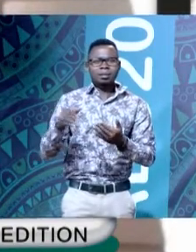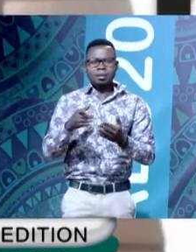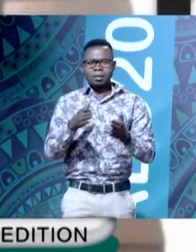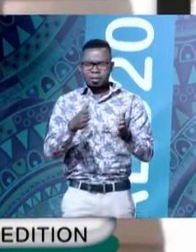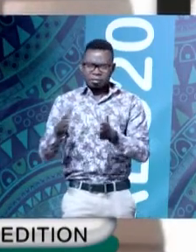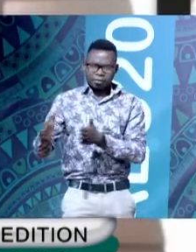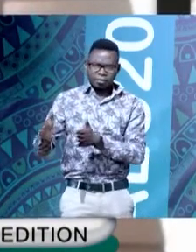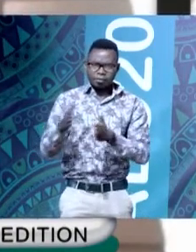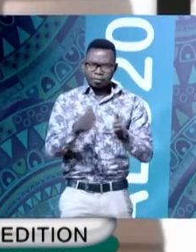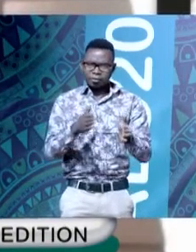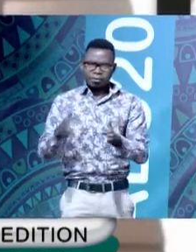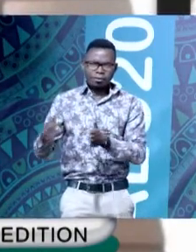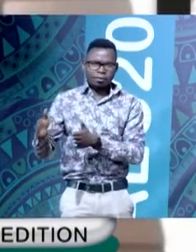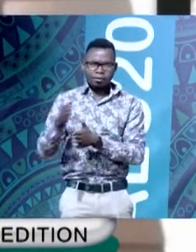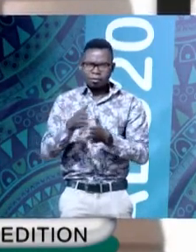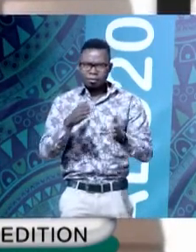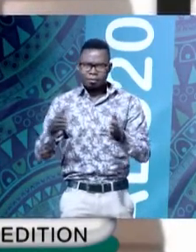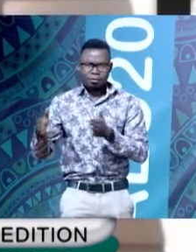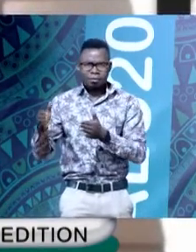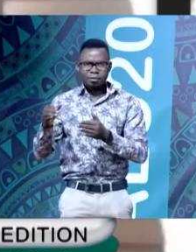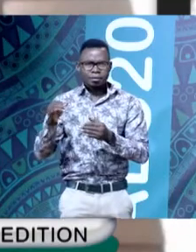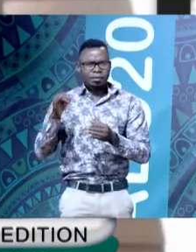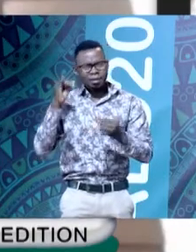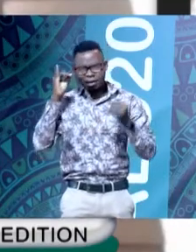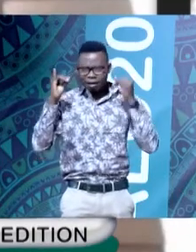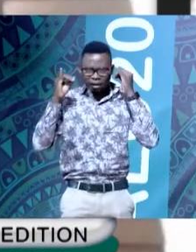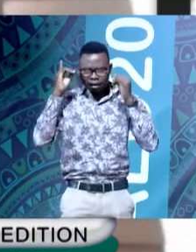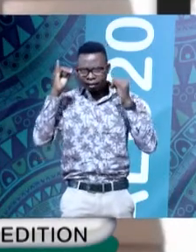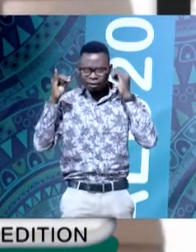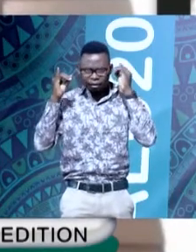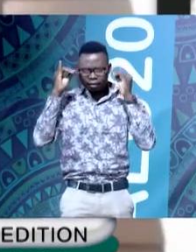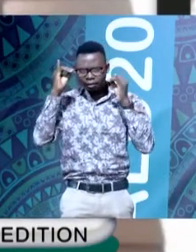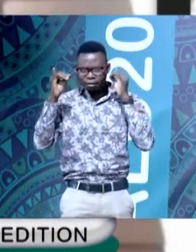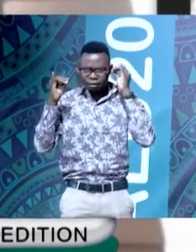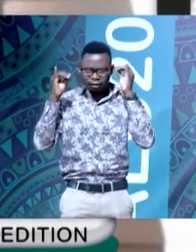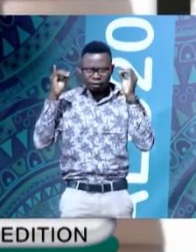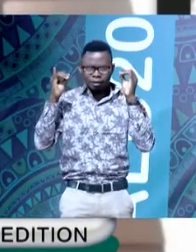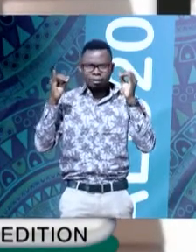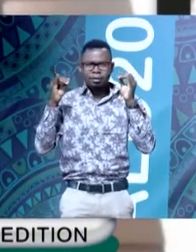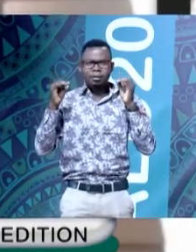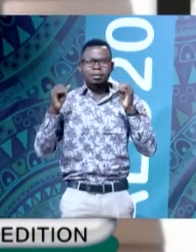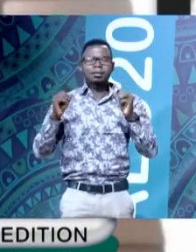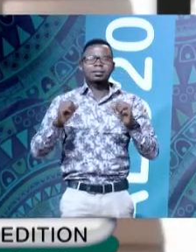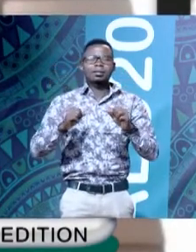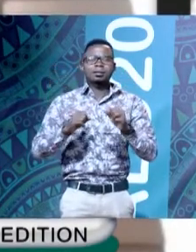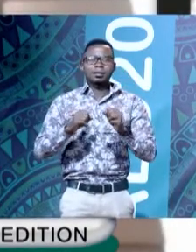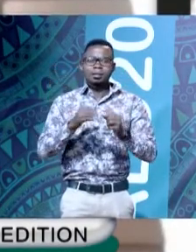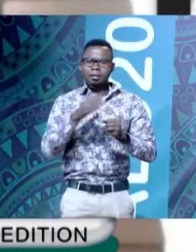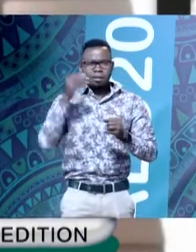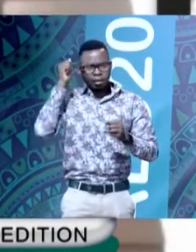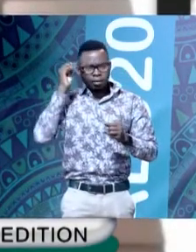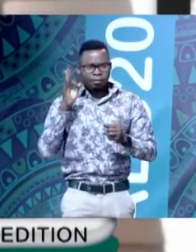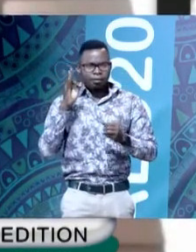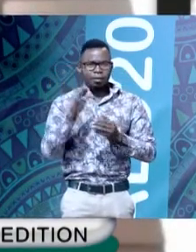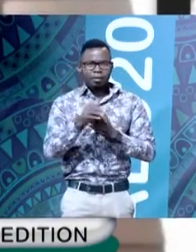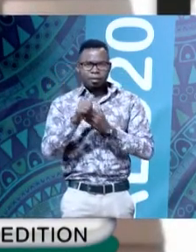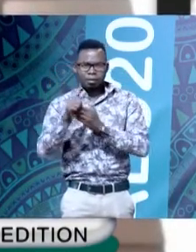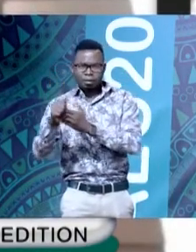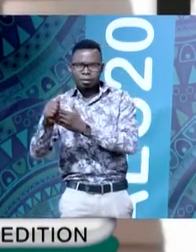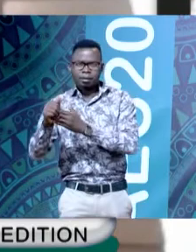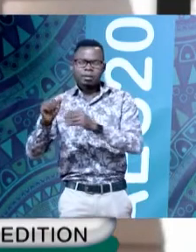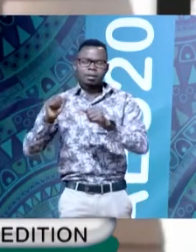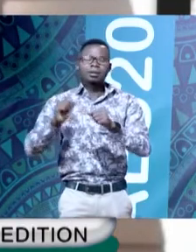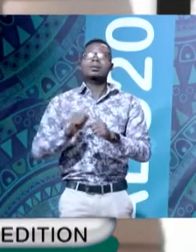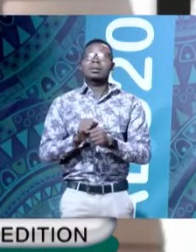programs, ideas will be driven by our youth. African leaders are cognizant of